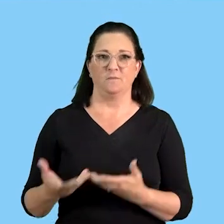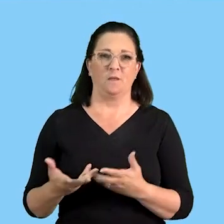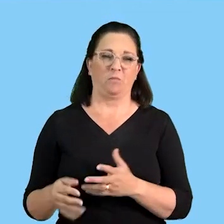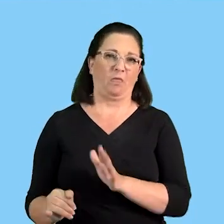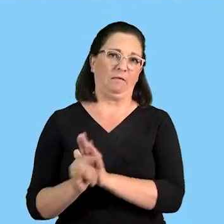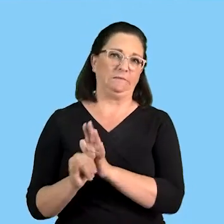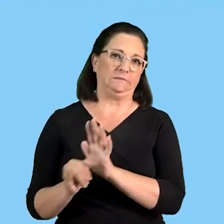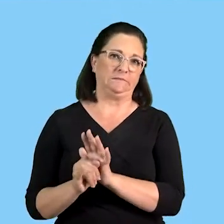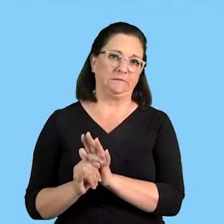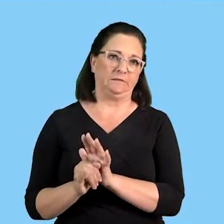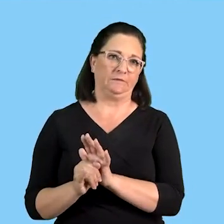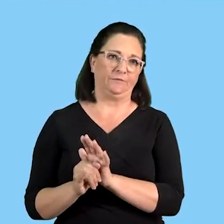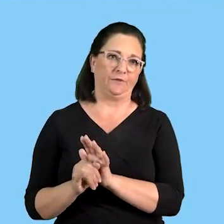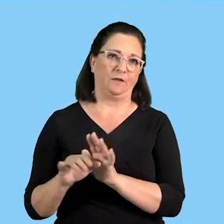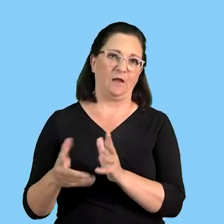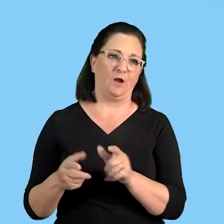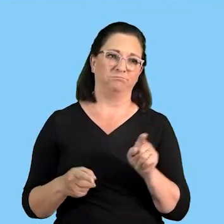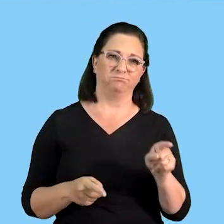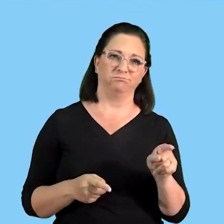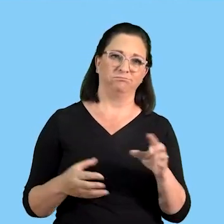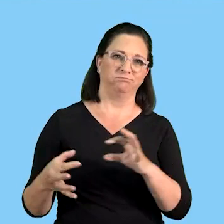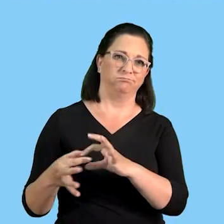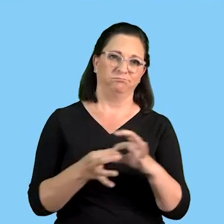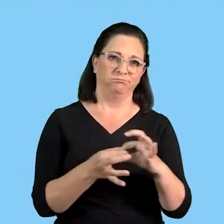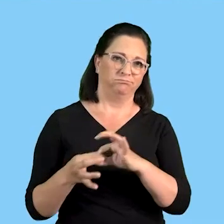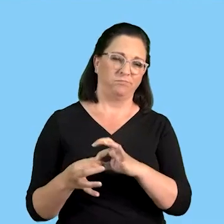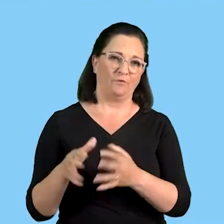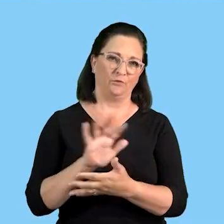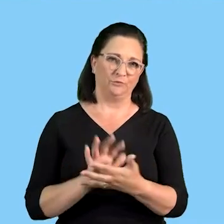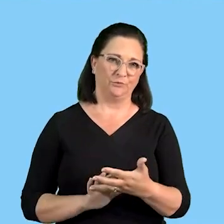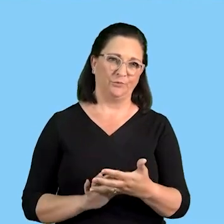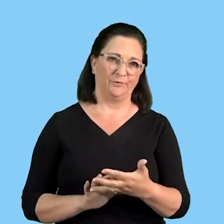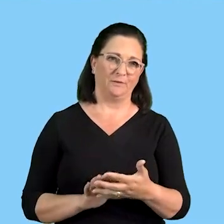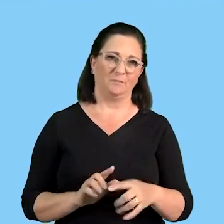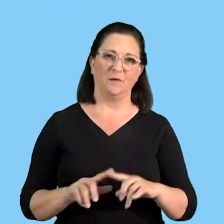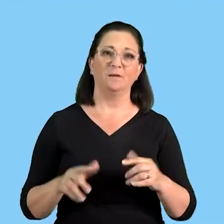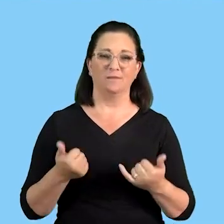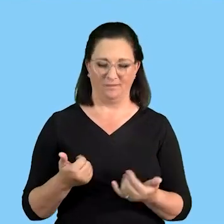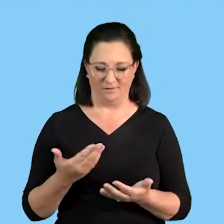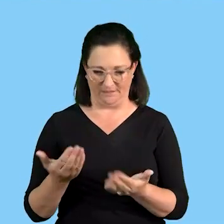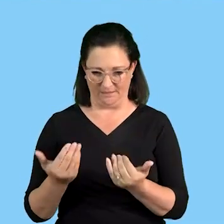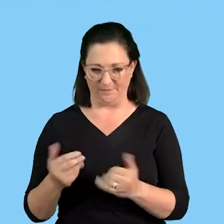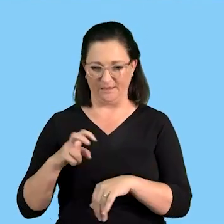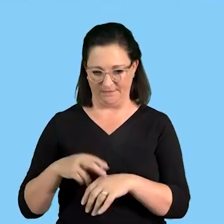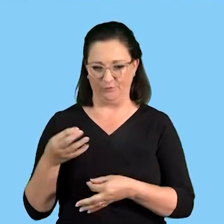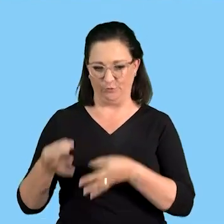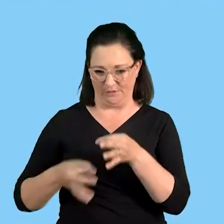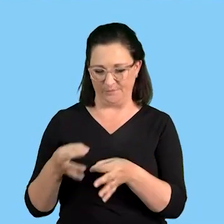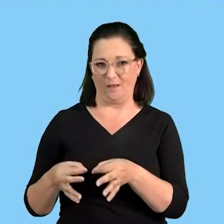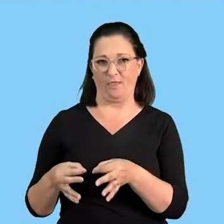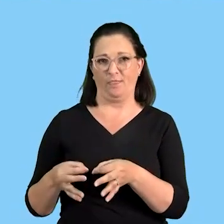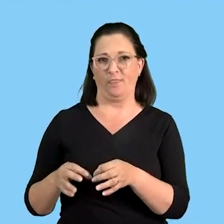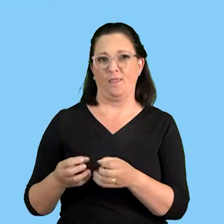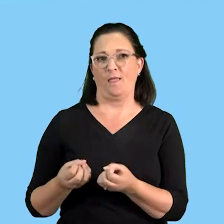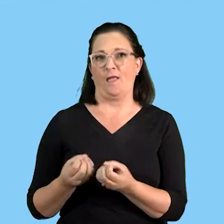now how the particular form of ownership from a scenario, after identifying it, you'll be expected to explain